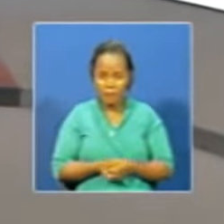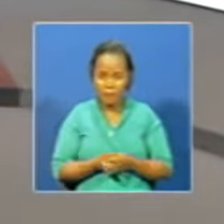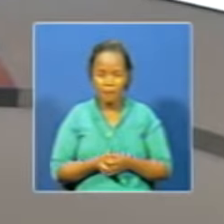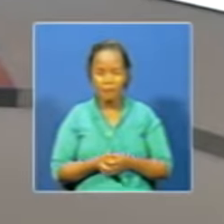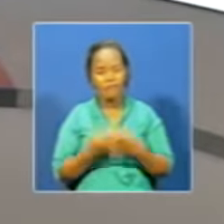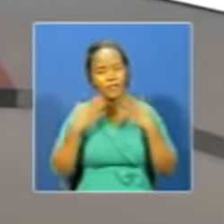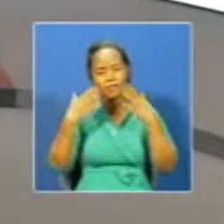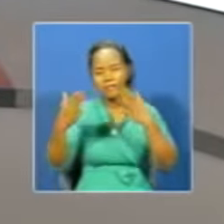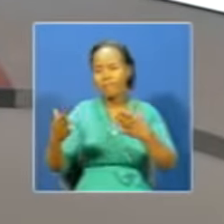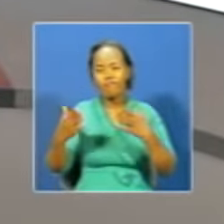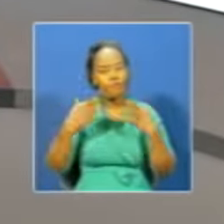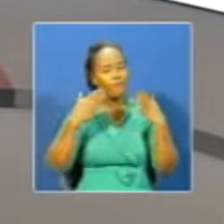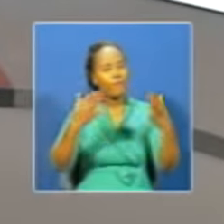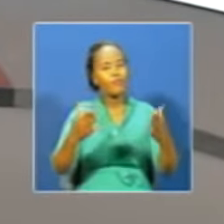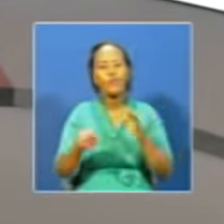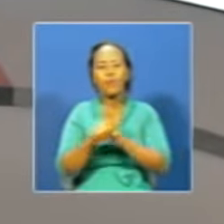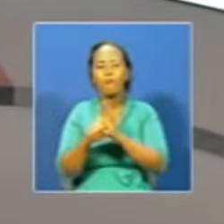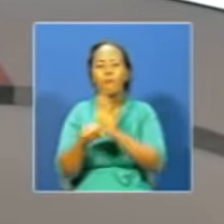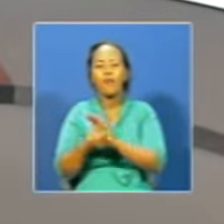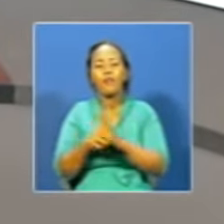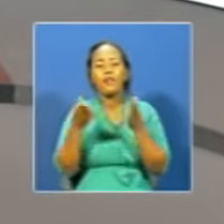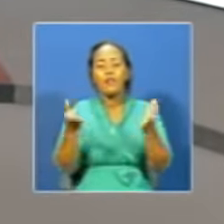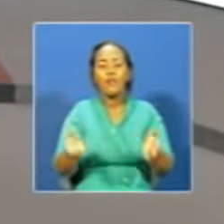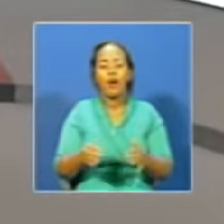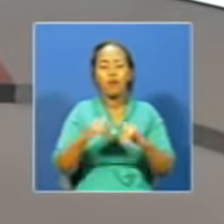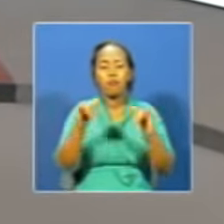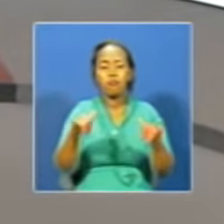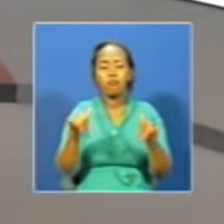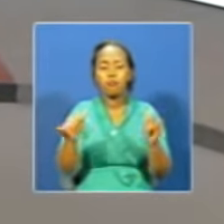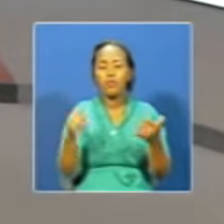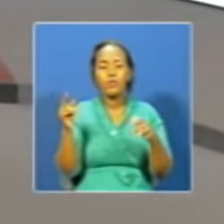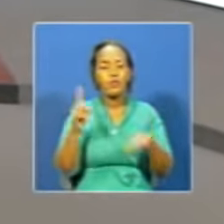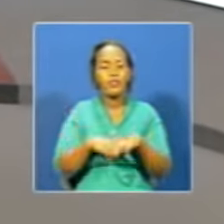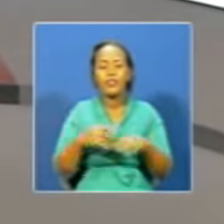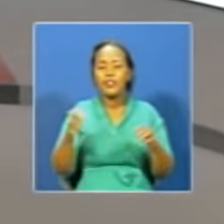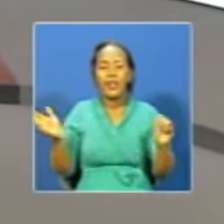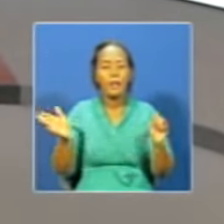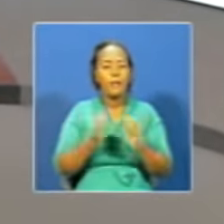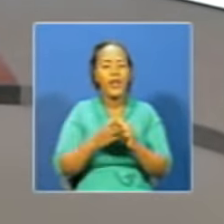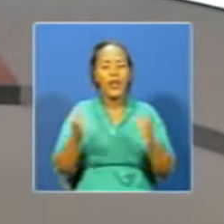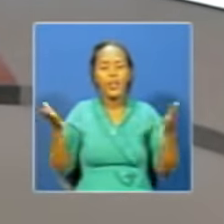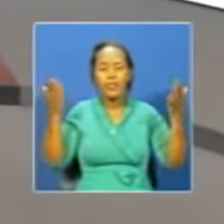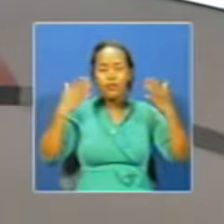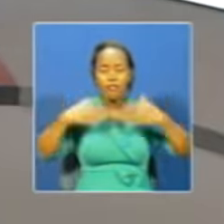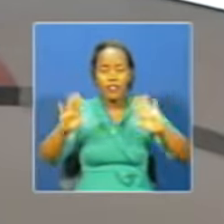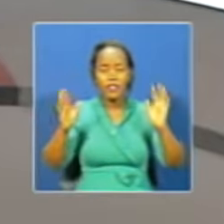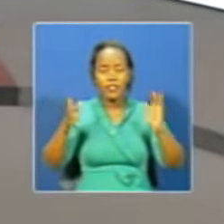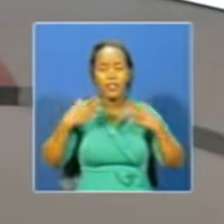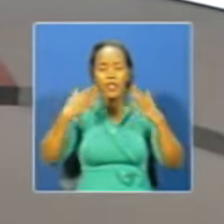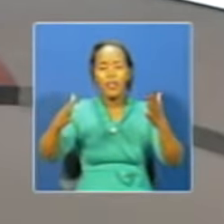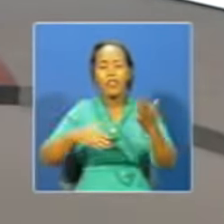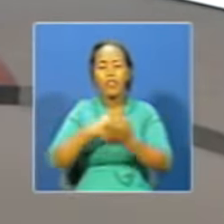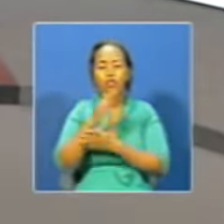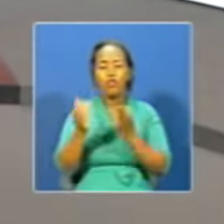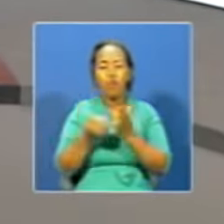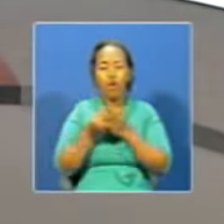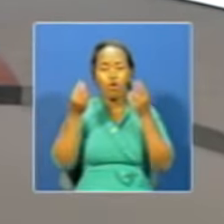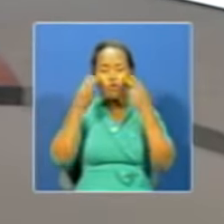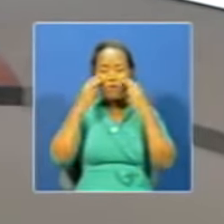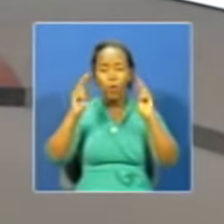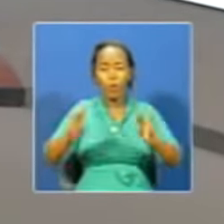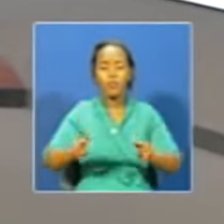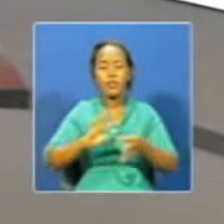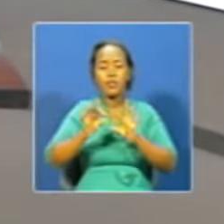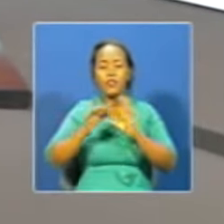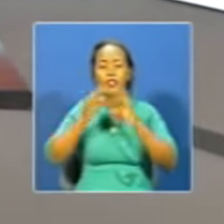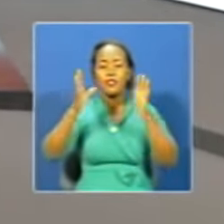Thank you so much. Absolutely. And yeah, that brings us to the end of Prime Edition this Monday night. Thank you so much for watching. I'm Purity Museo. Anne Wangeshi